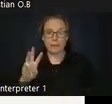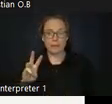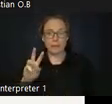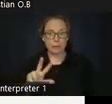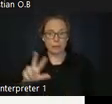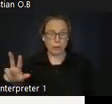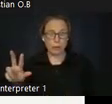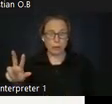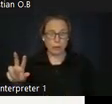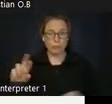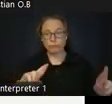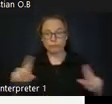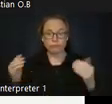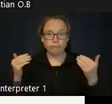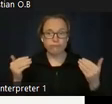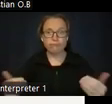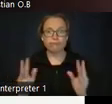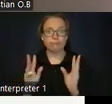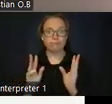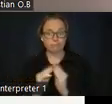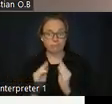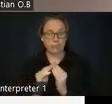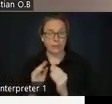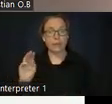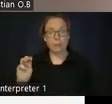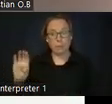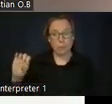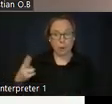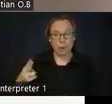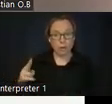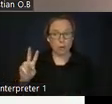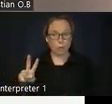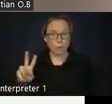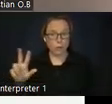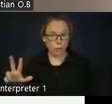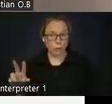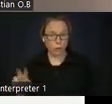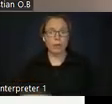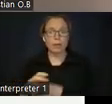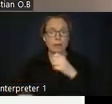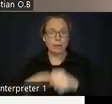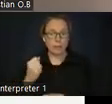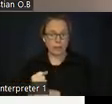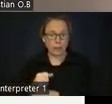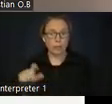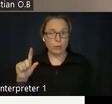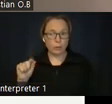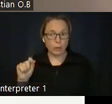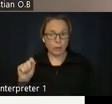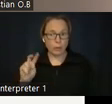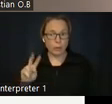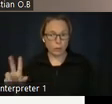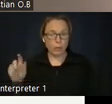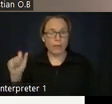6:33 on March 23rd, 2023, and this is a public meeting of the City of Portland's Police